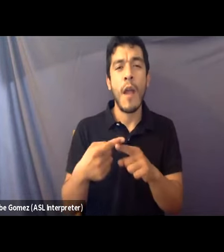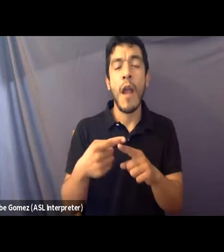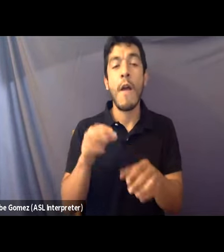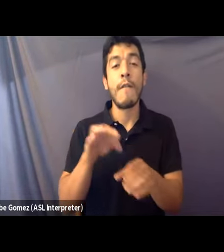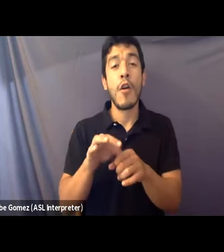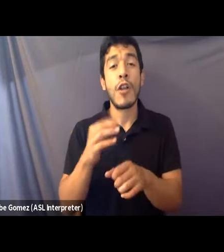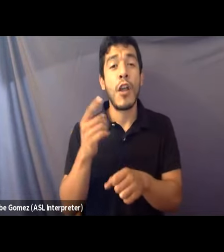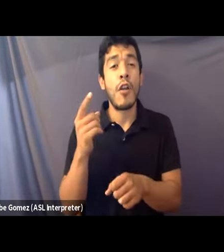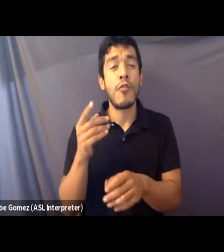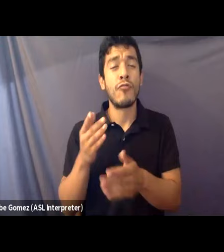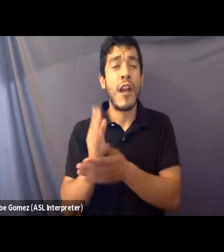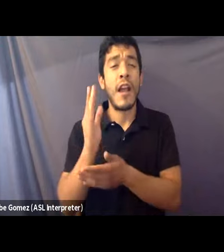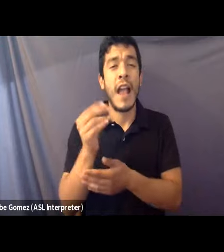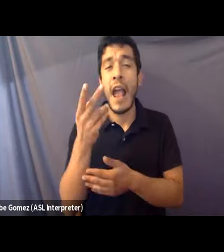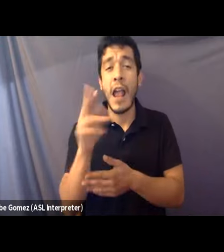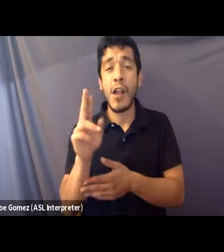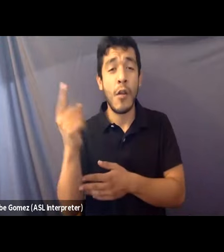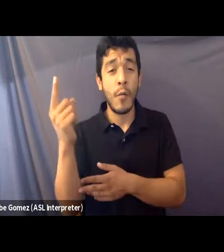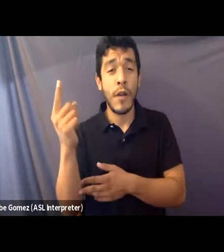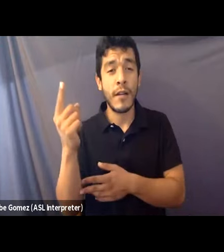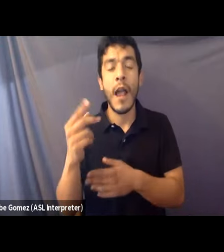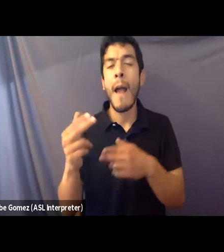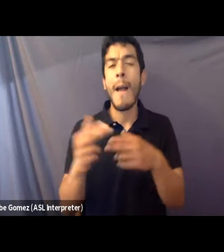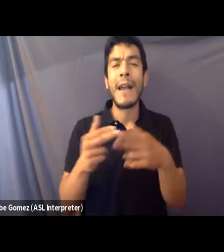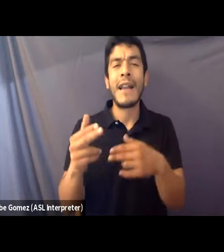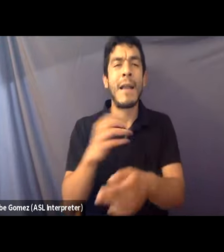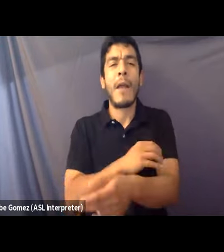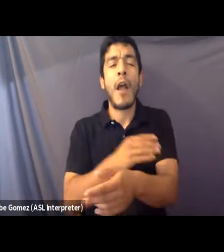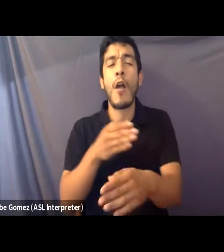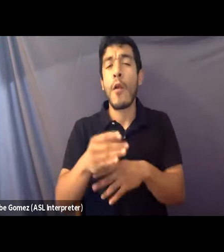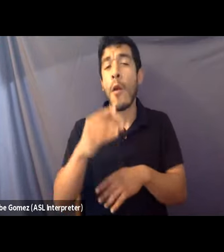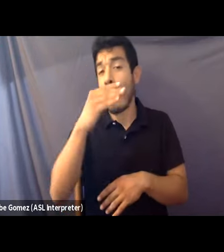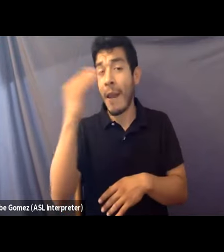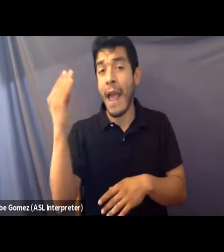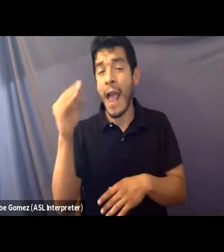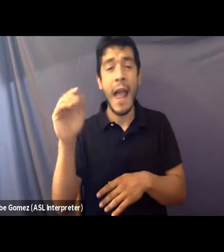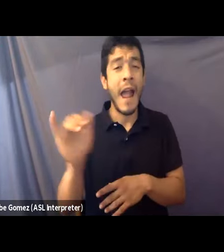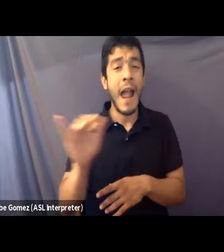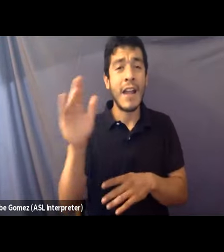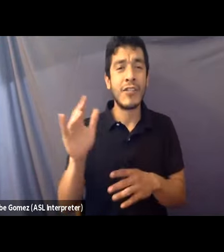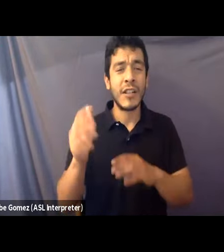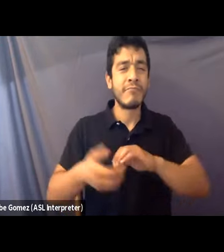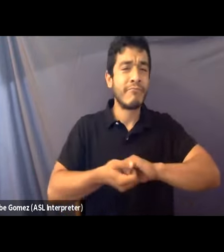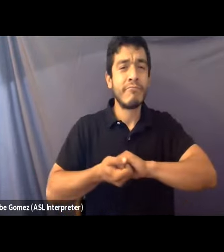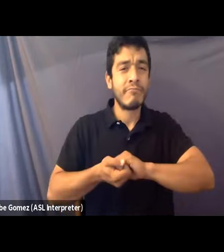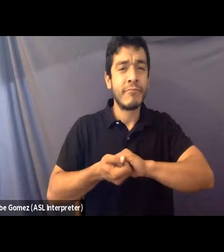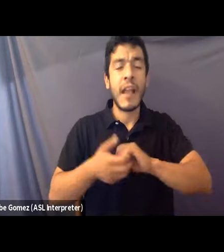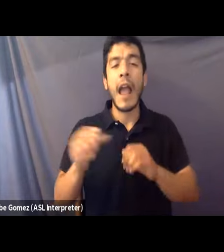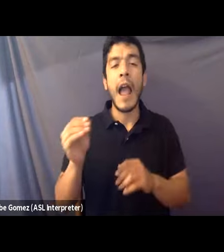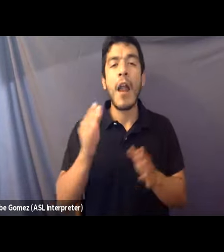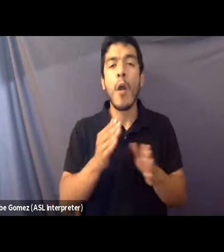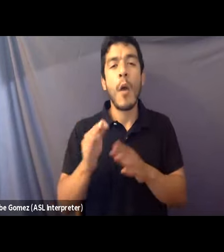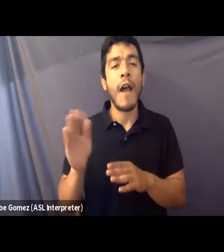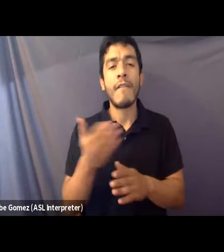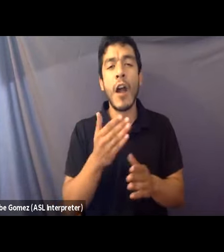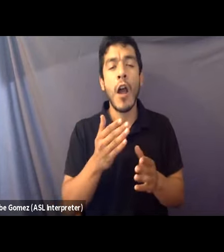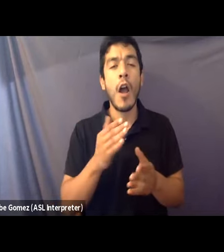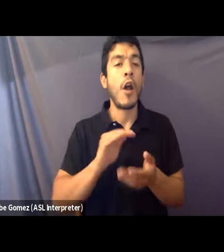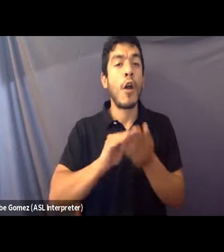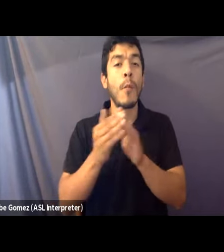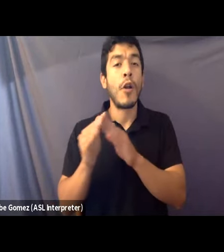building power through Black and Asian solidarity, and the radical organizing of our communities led by women of color.